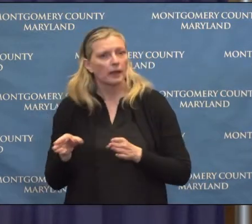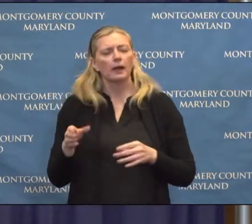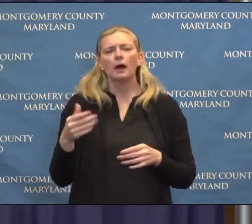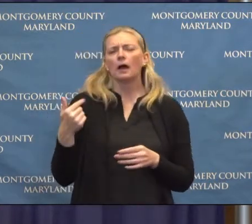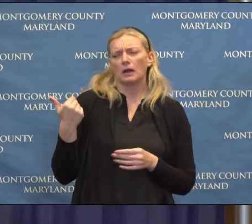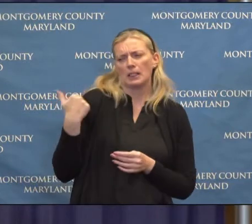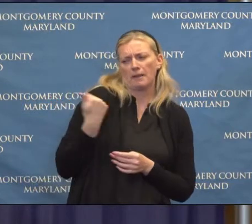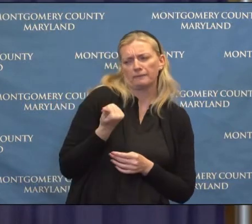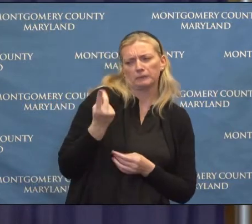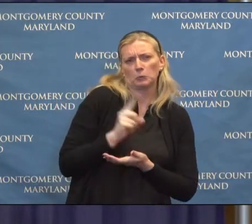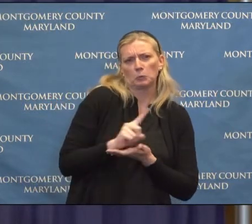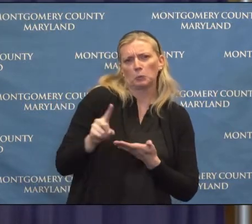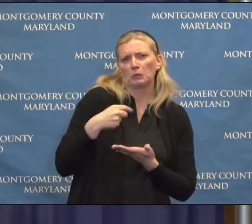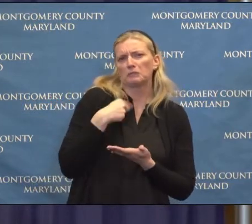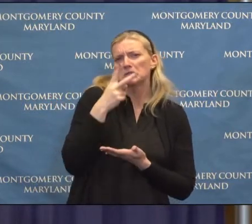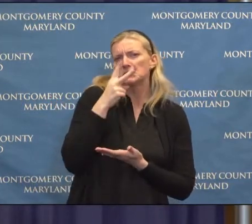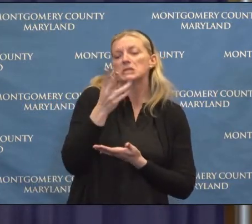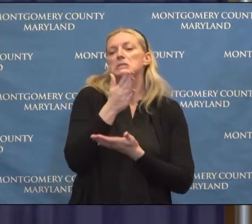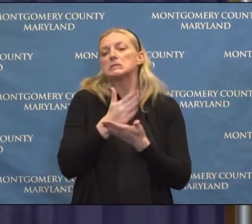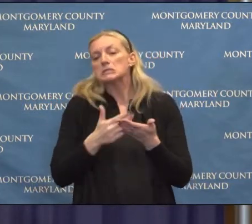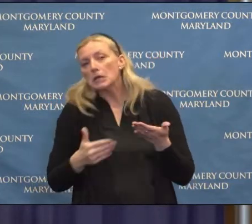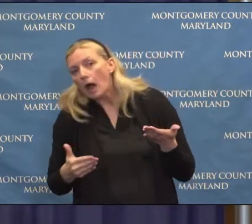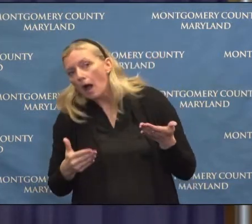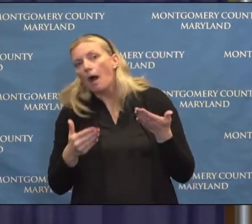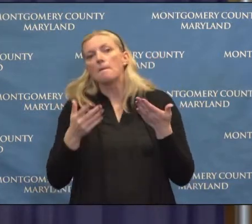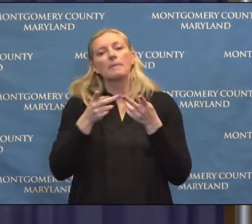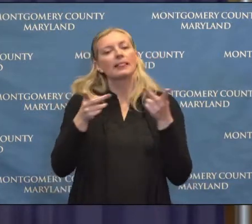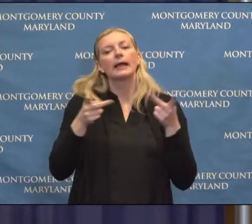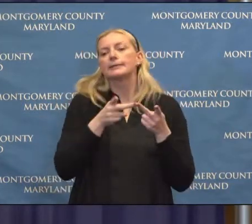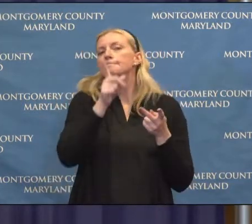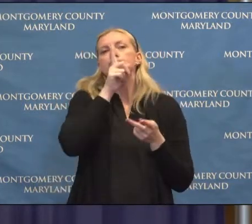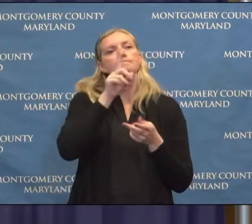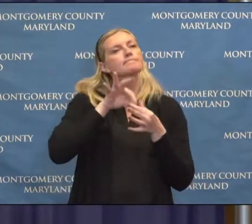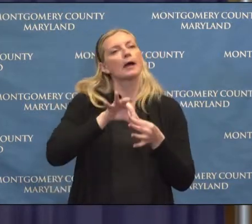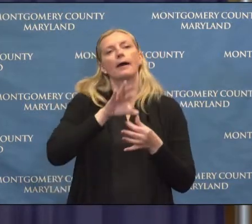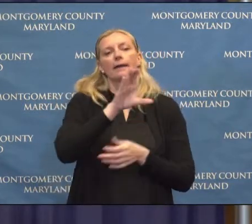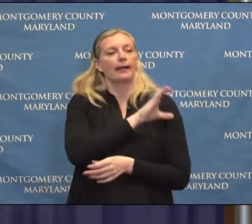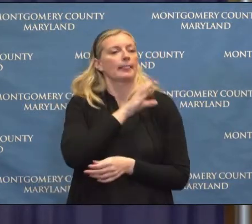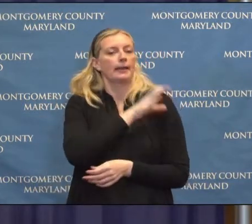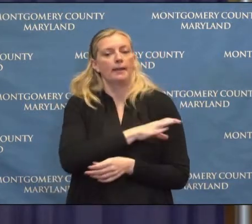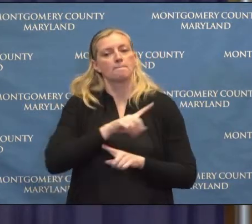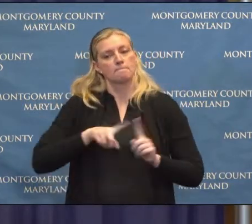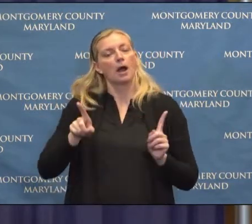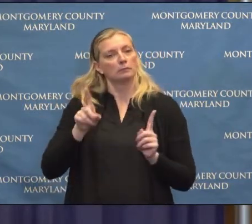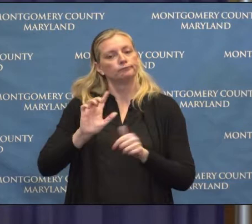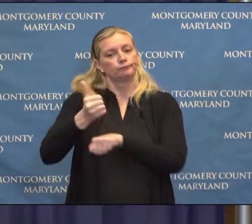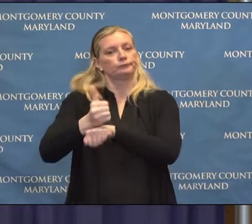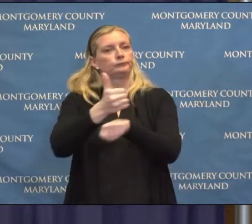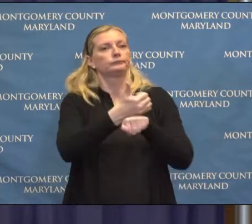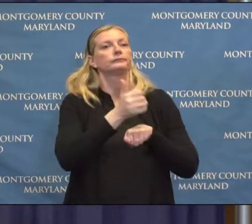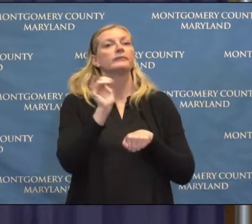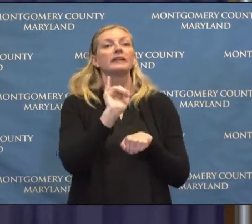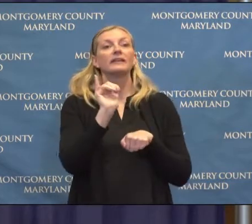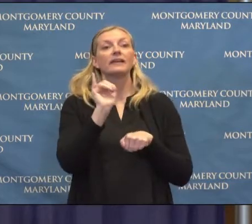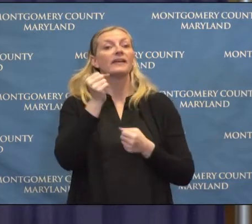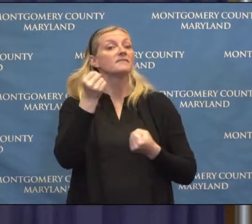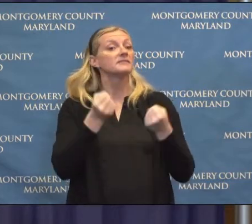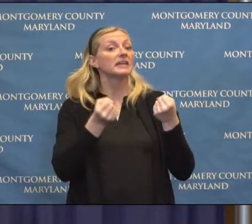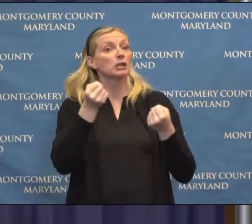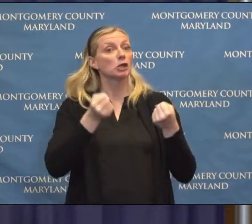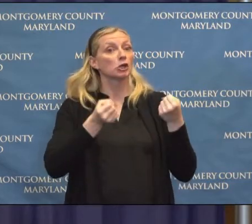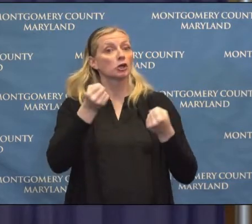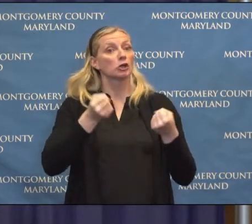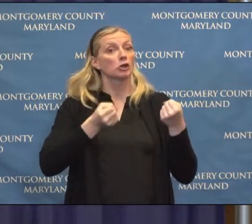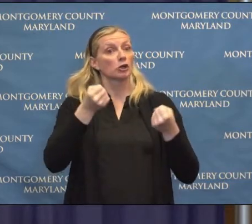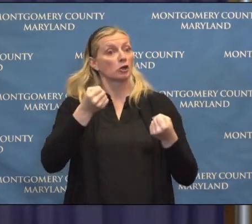non-traditional, non-clinical sites come online to be able to provide those services, such as our vehicle emissions program site at